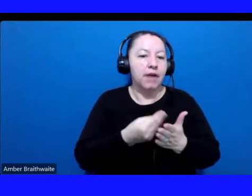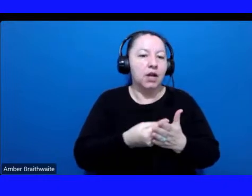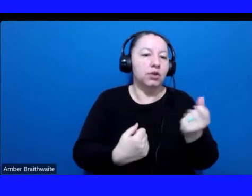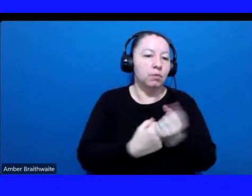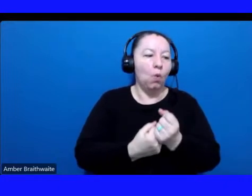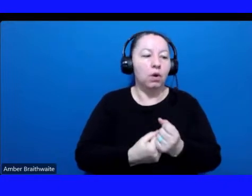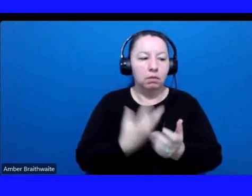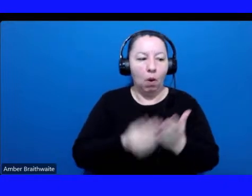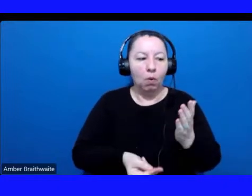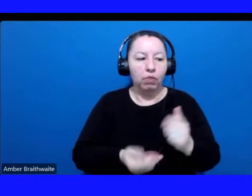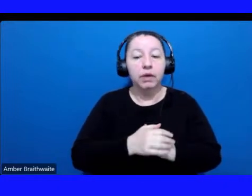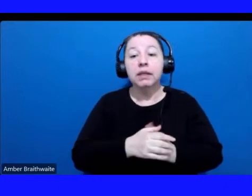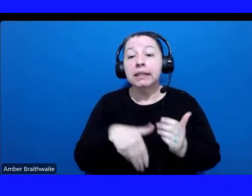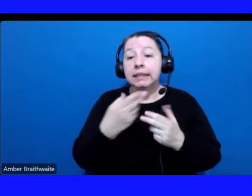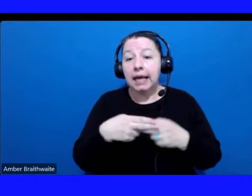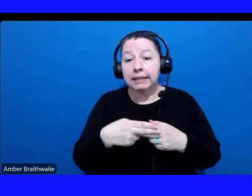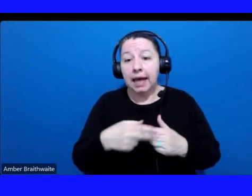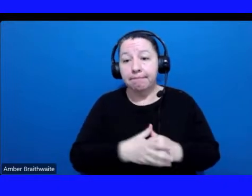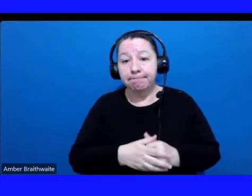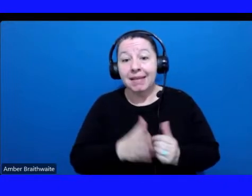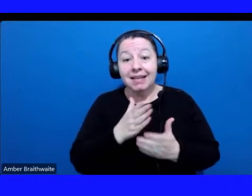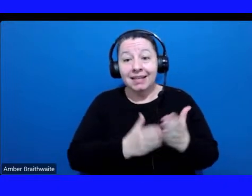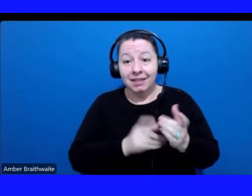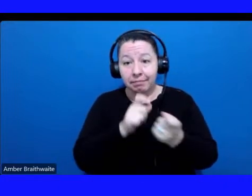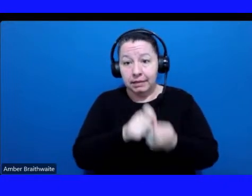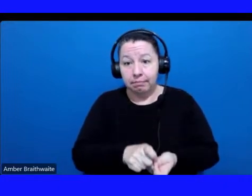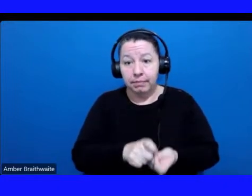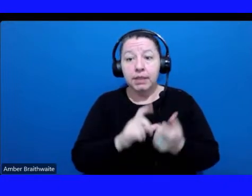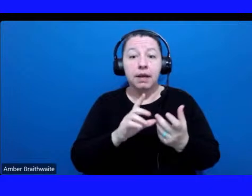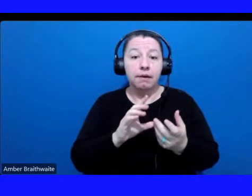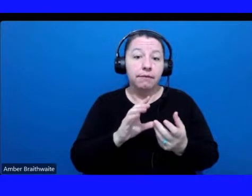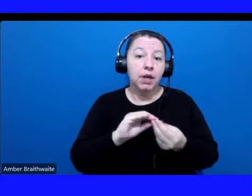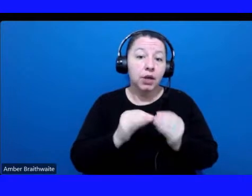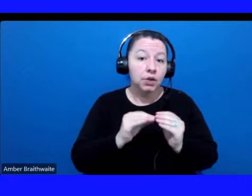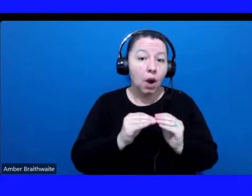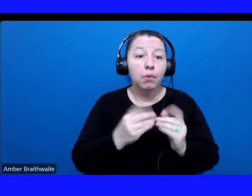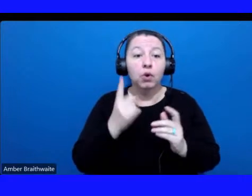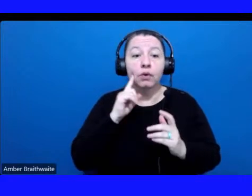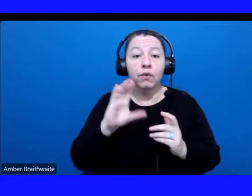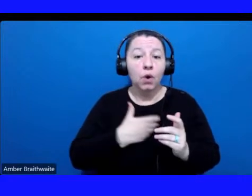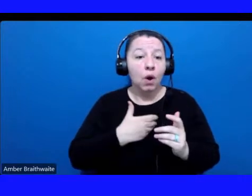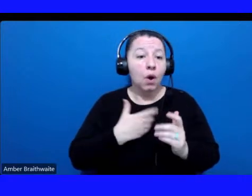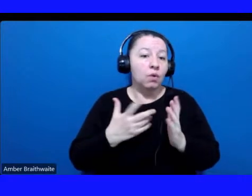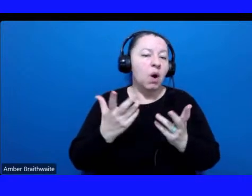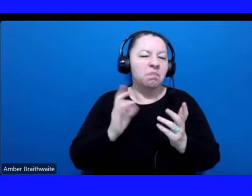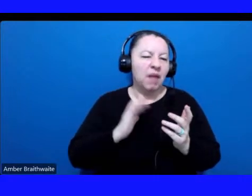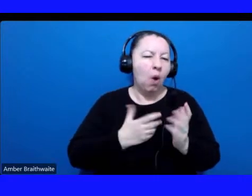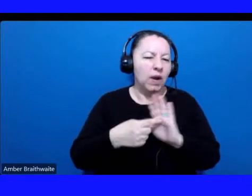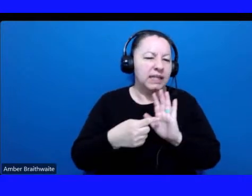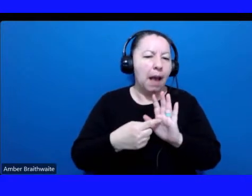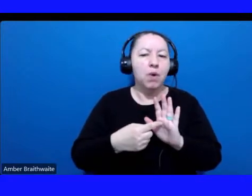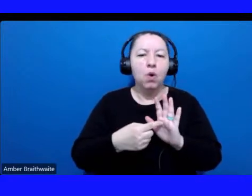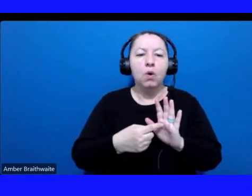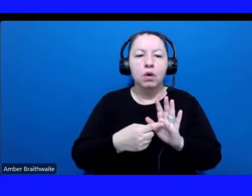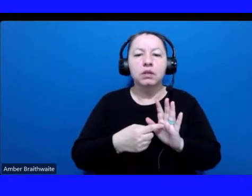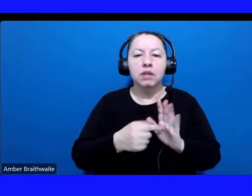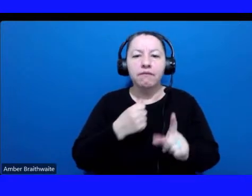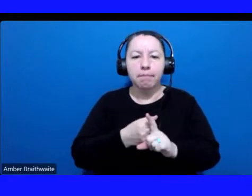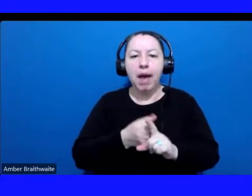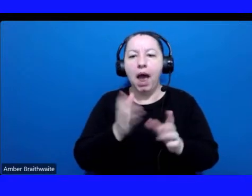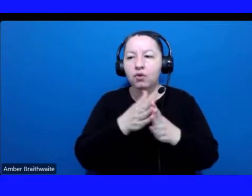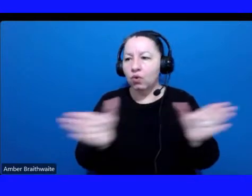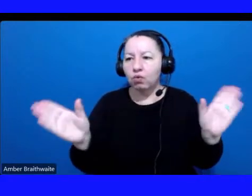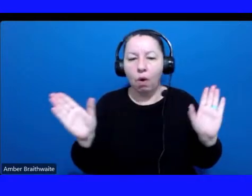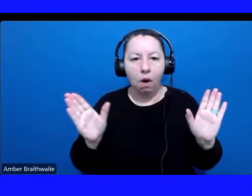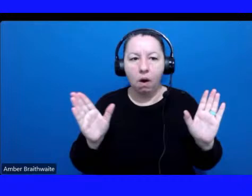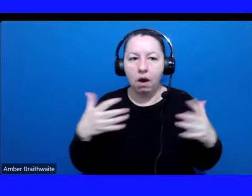the referrals, we're able to intervene earlier when the referrals fall through the cracks. And we have